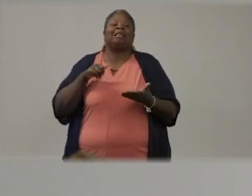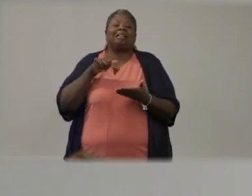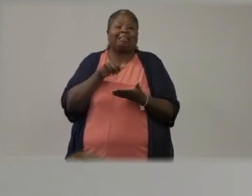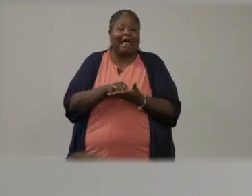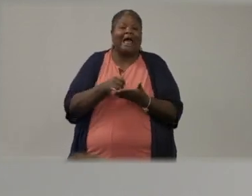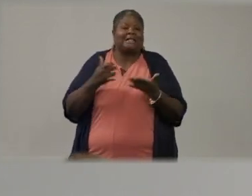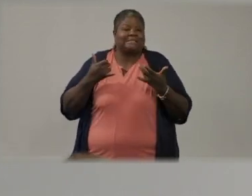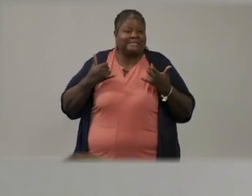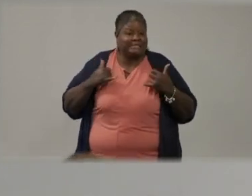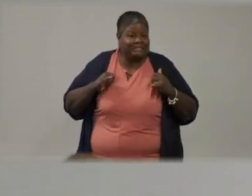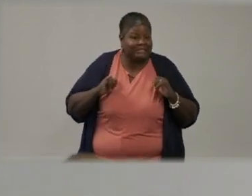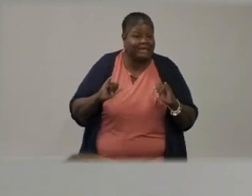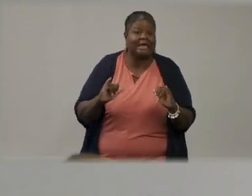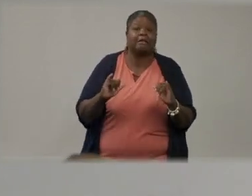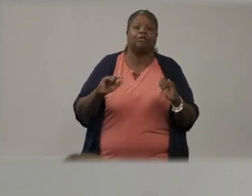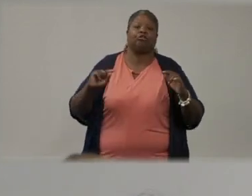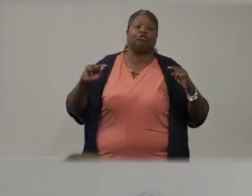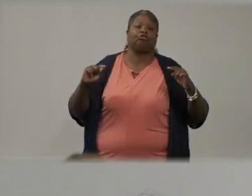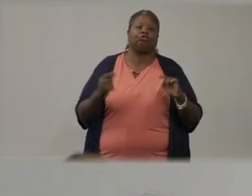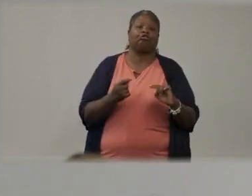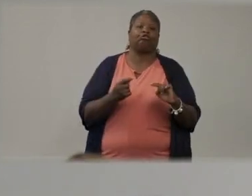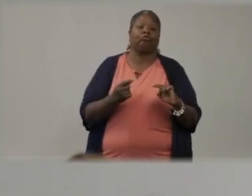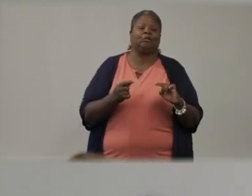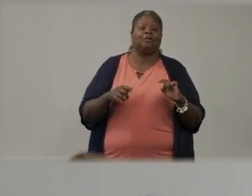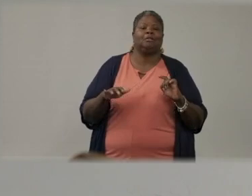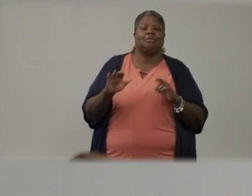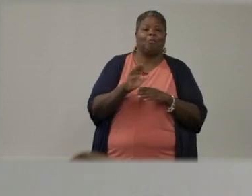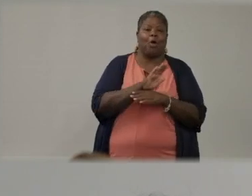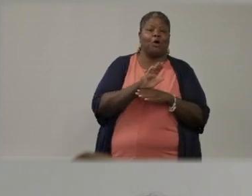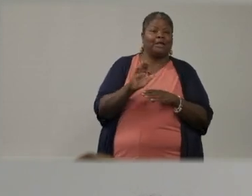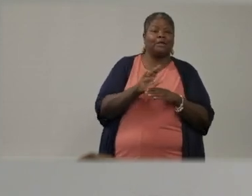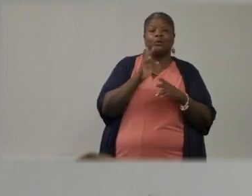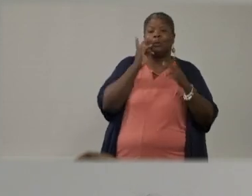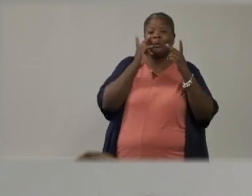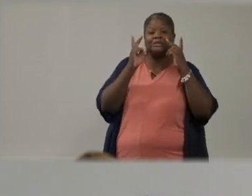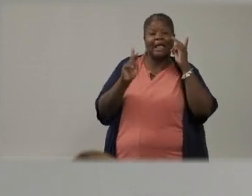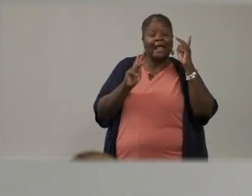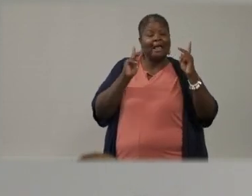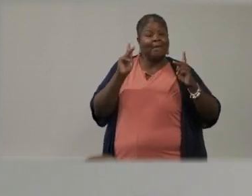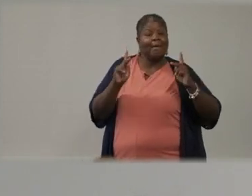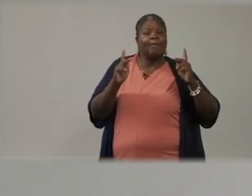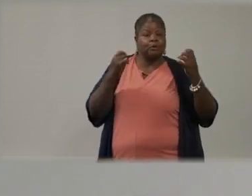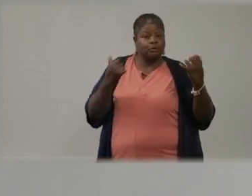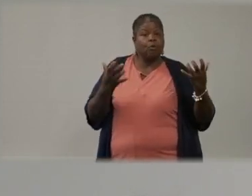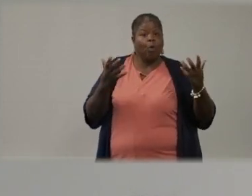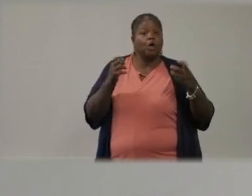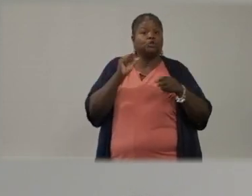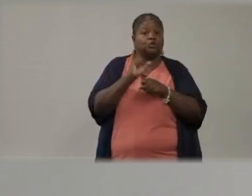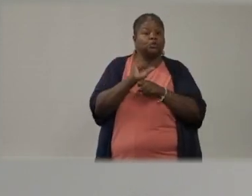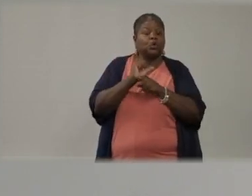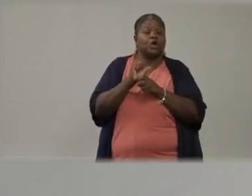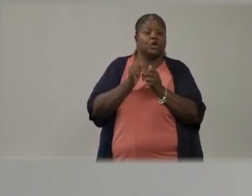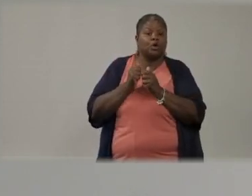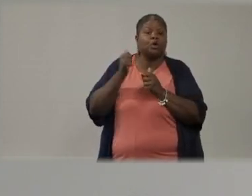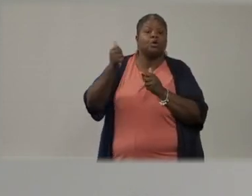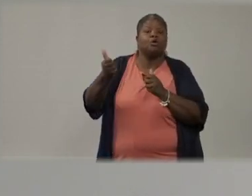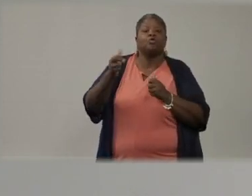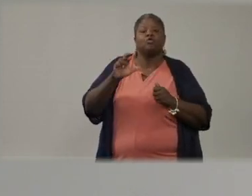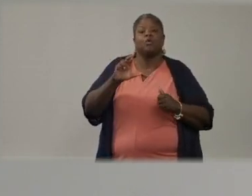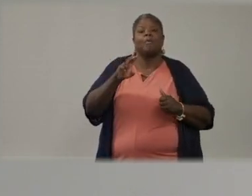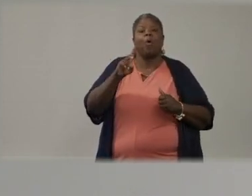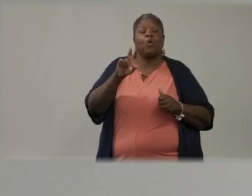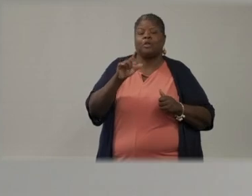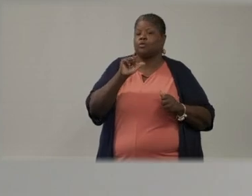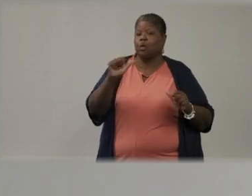still penetrated the market. And you can see there's so many people that are looking to work remotely so that you don't have to